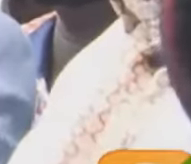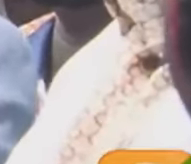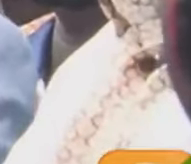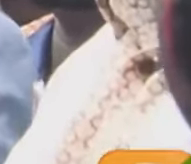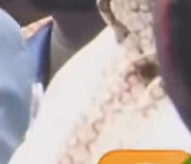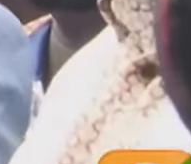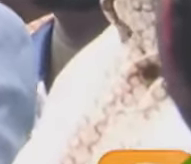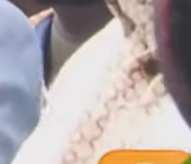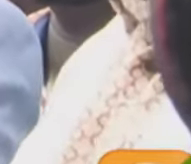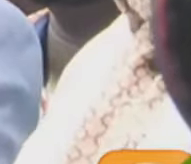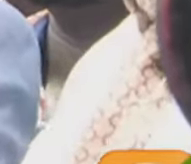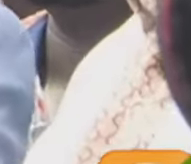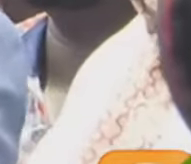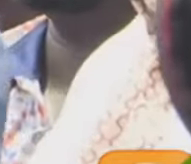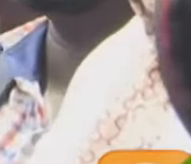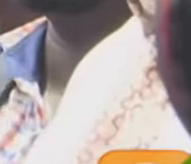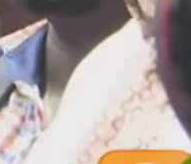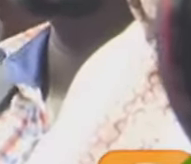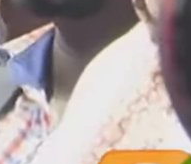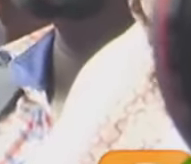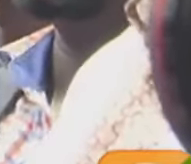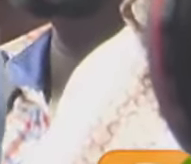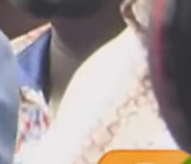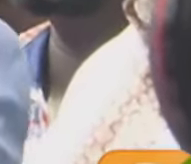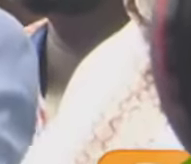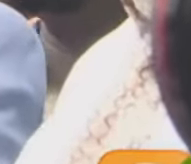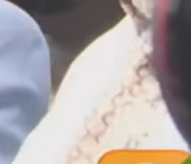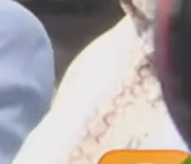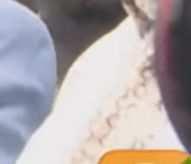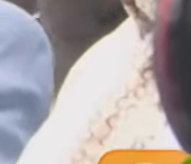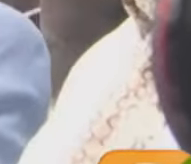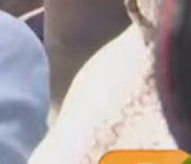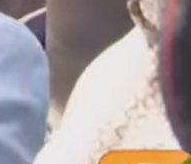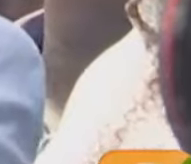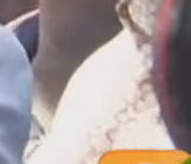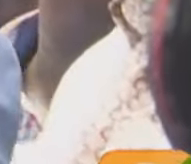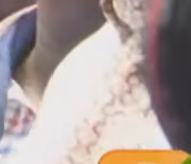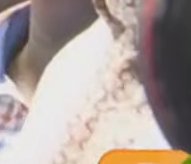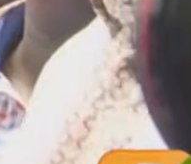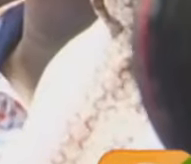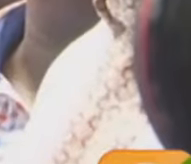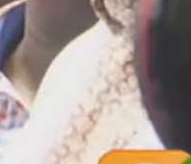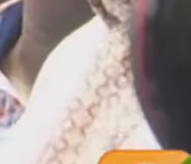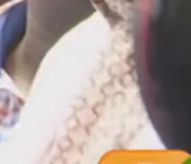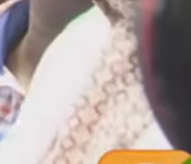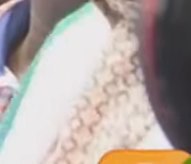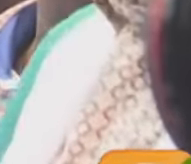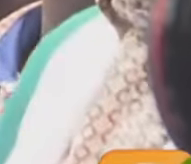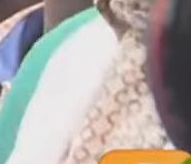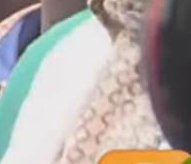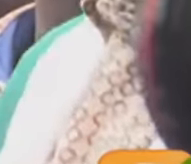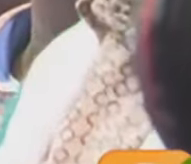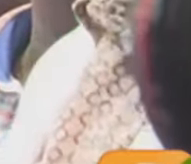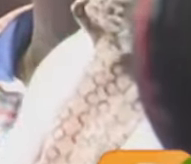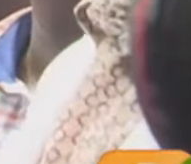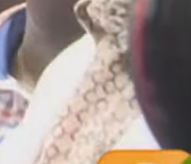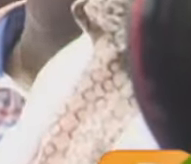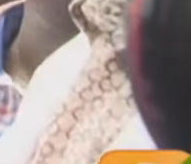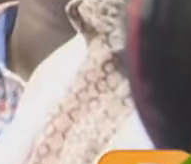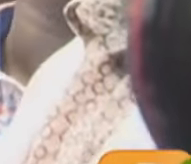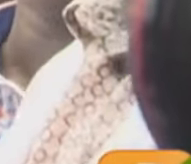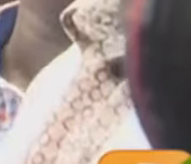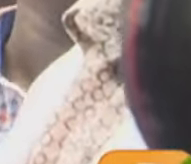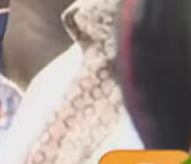The CBA that was signed in 2017, to which has paid doctor interns for the last